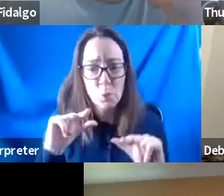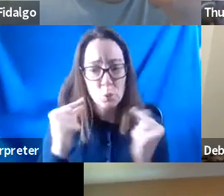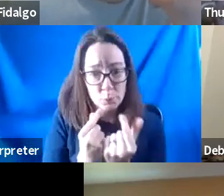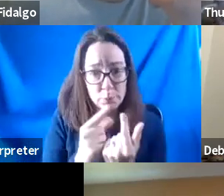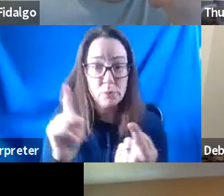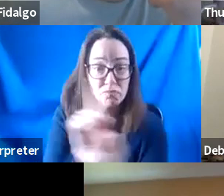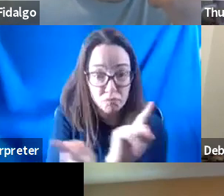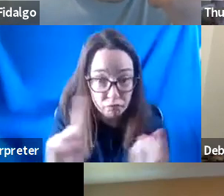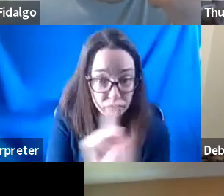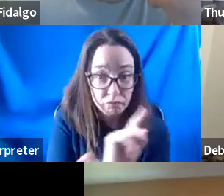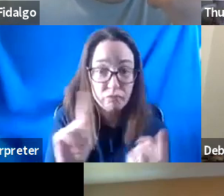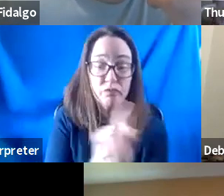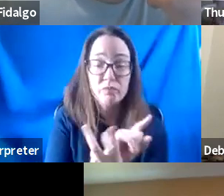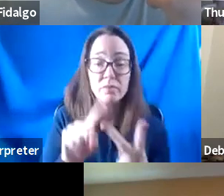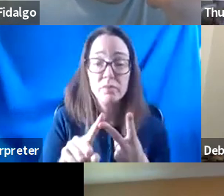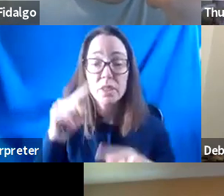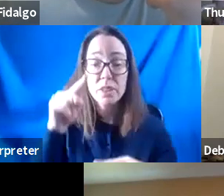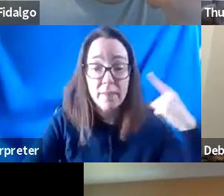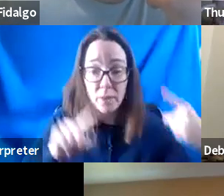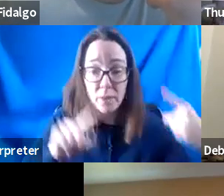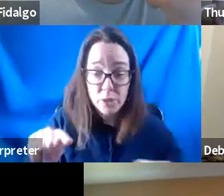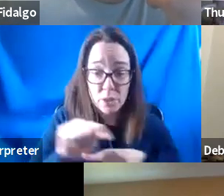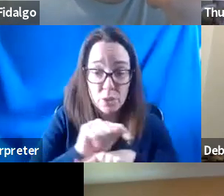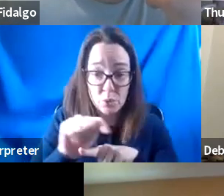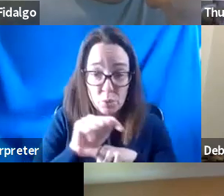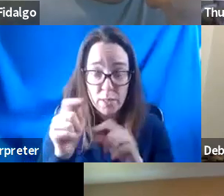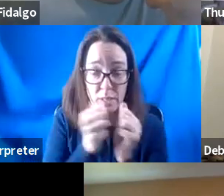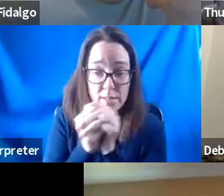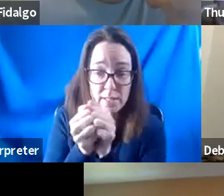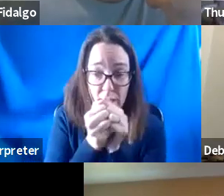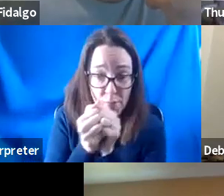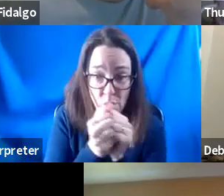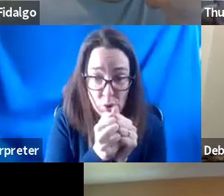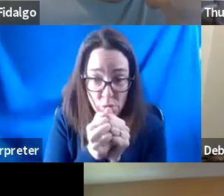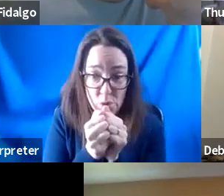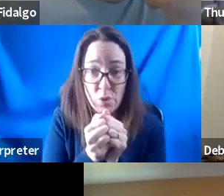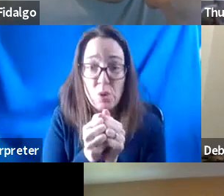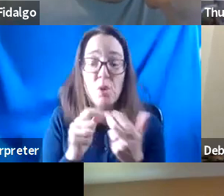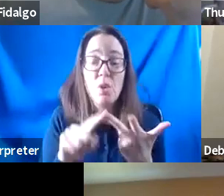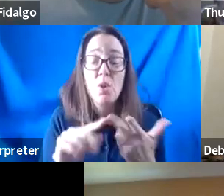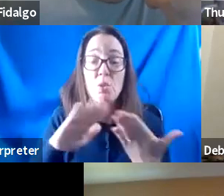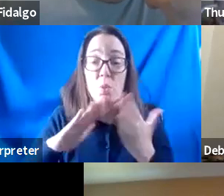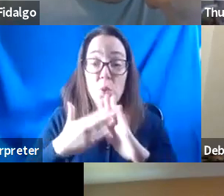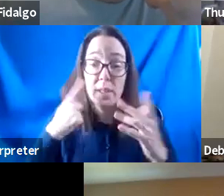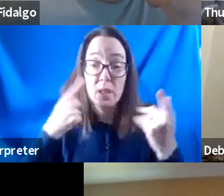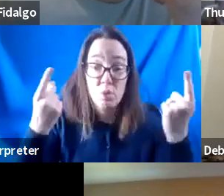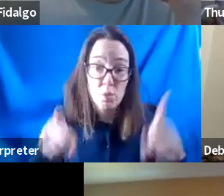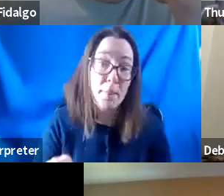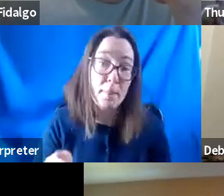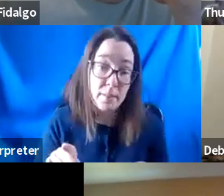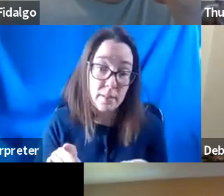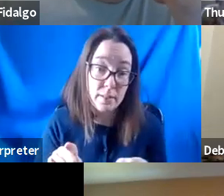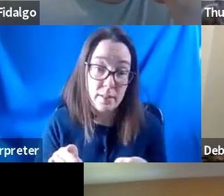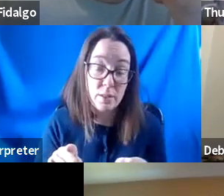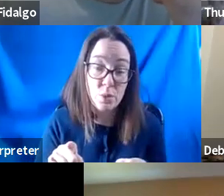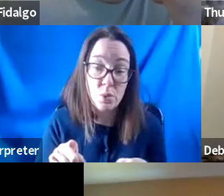build trust, to do the diversity training, the community agreements. Whenever you're bringing new people together, there's always the risk of that. So at